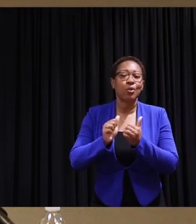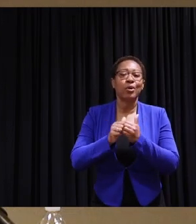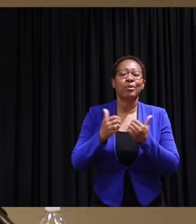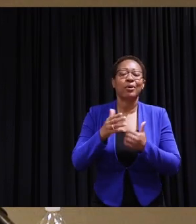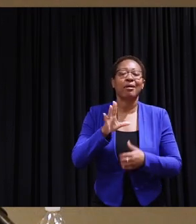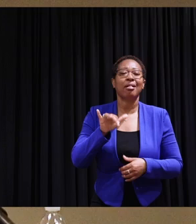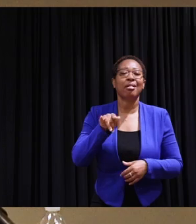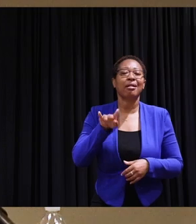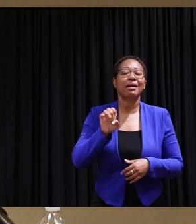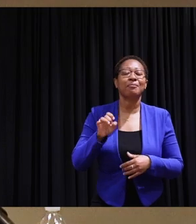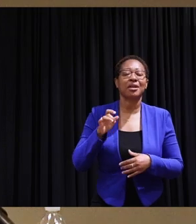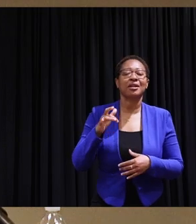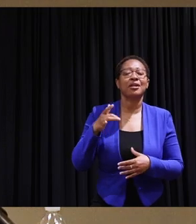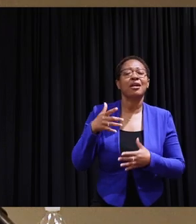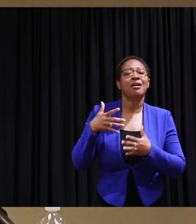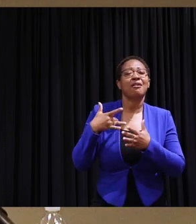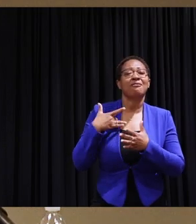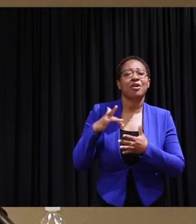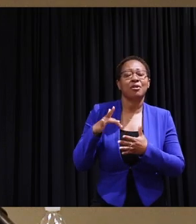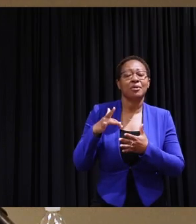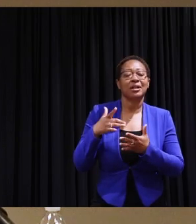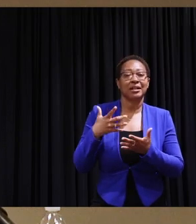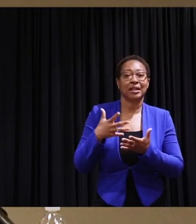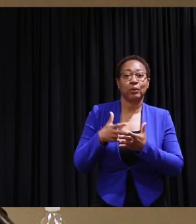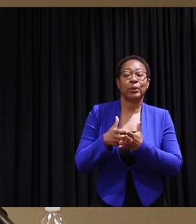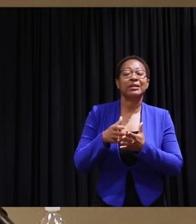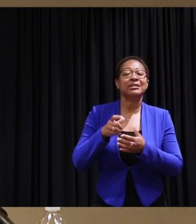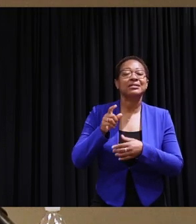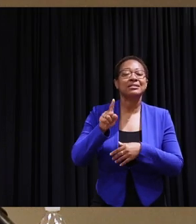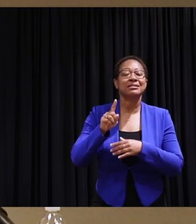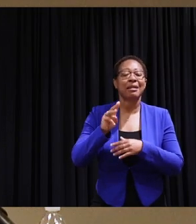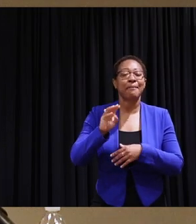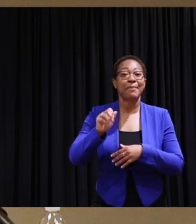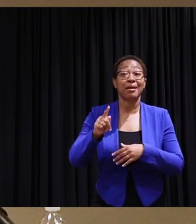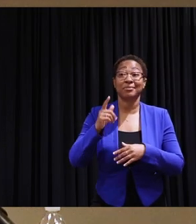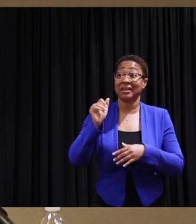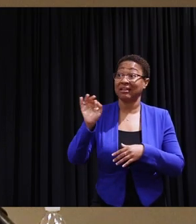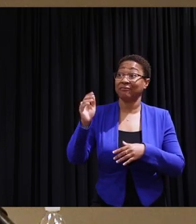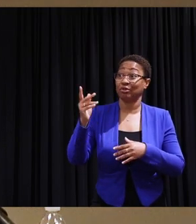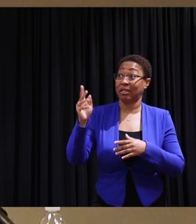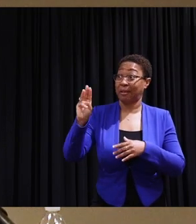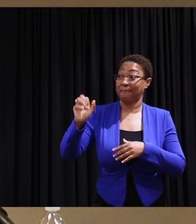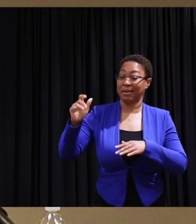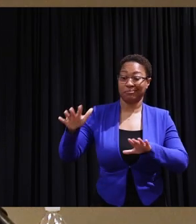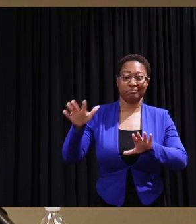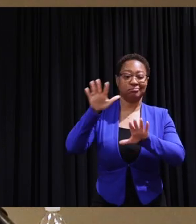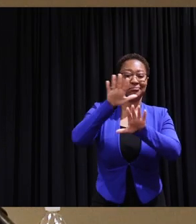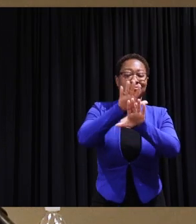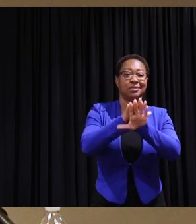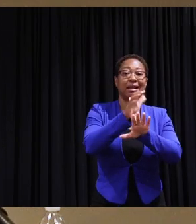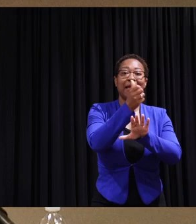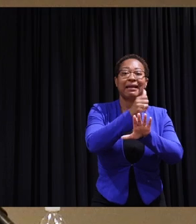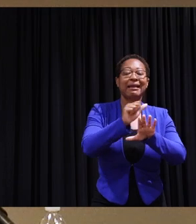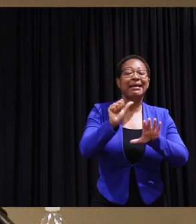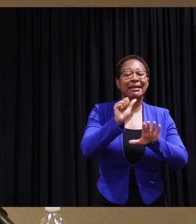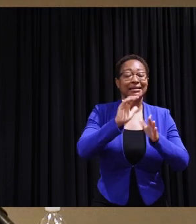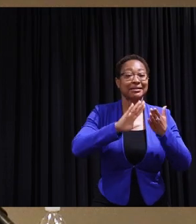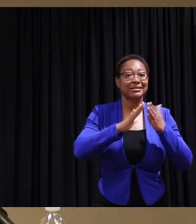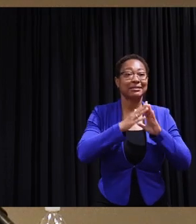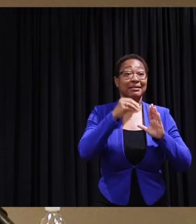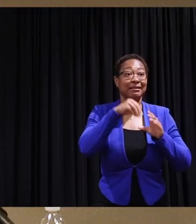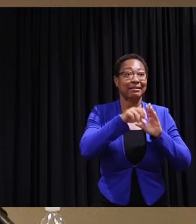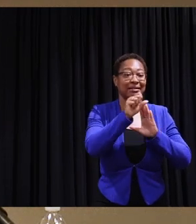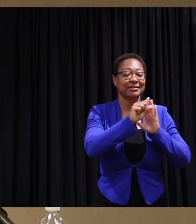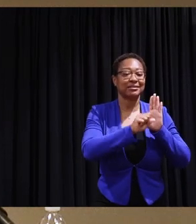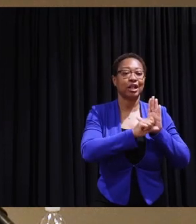vulnerability maps. And you can put those maps over the maps that Nina has shown in any city in the state. And